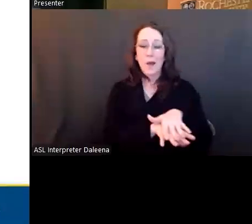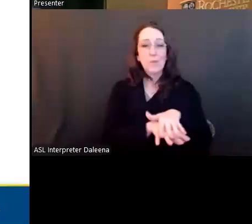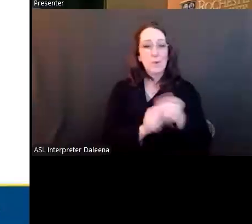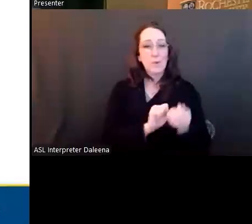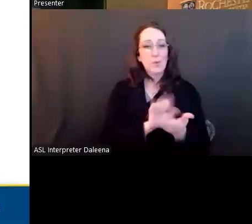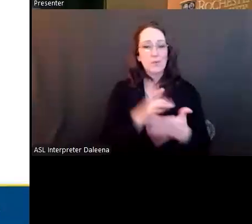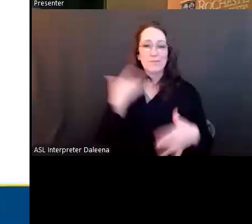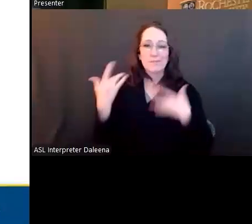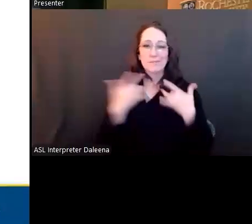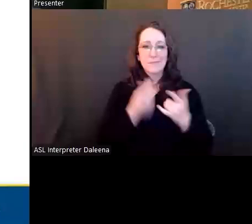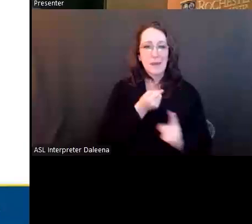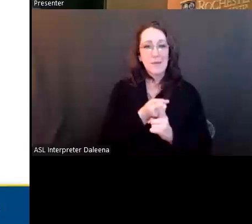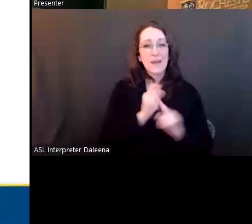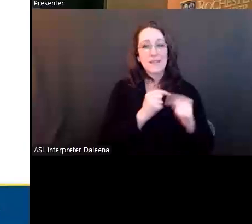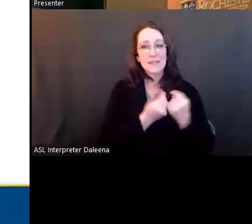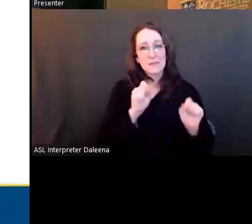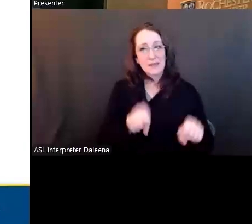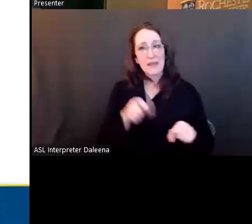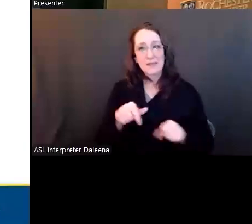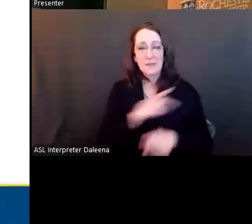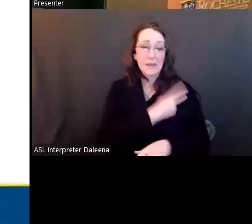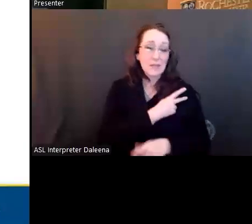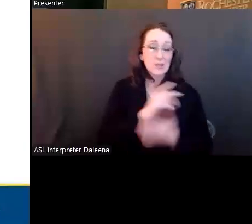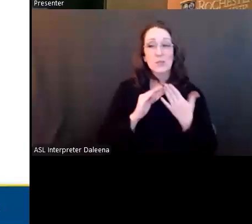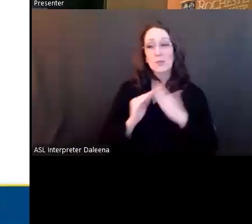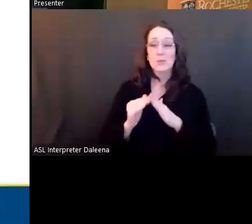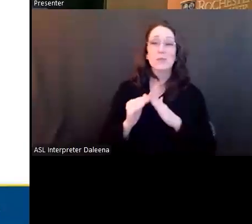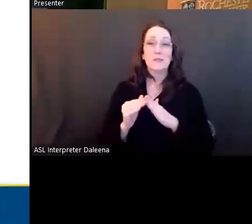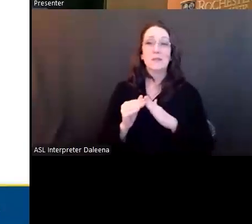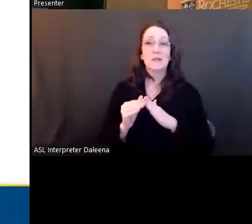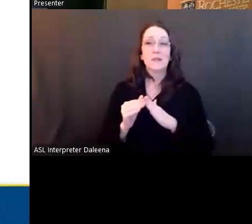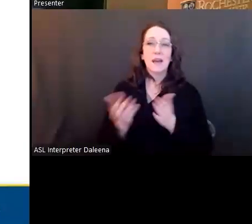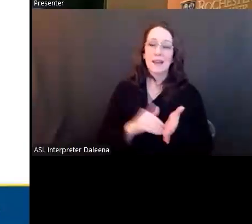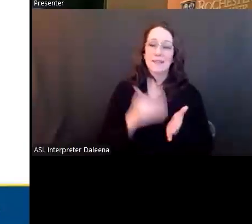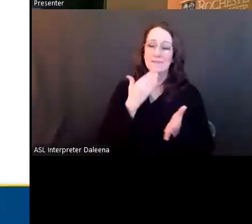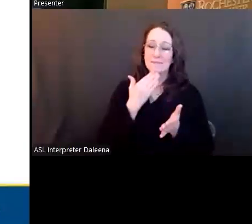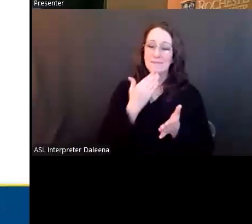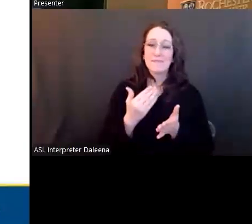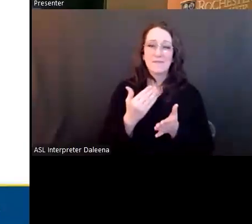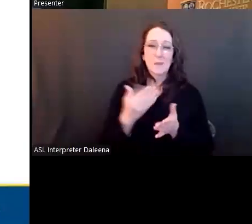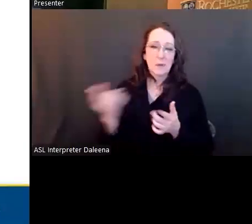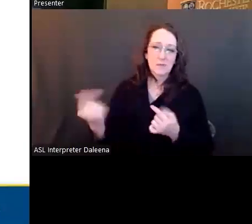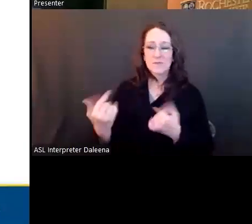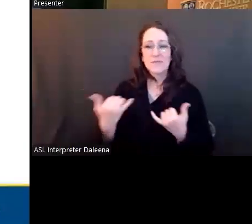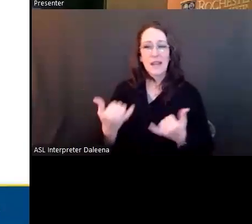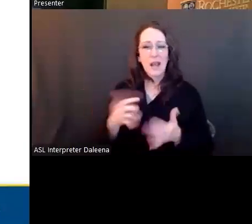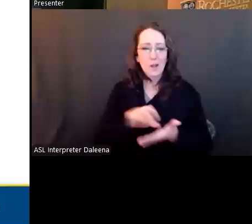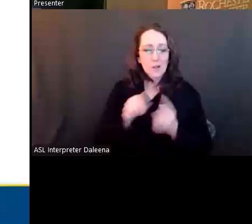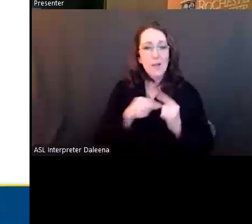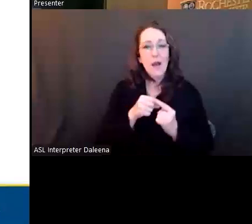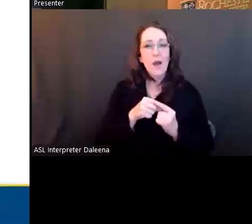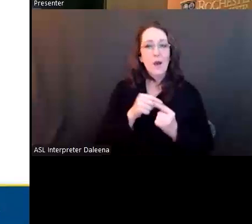about the impact this team can have on our patients and our community. And again, thank you for coming out today and learning more about community